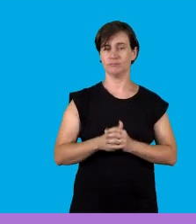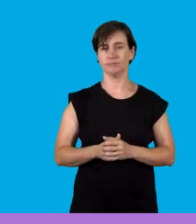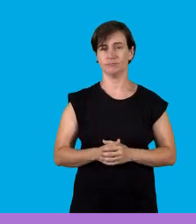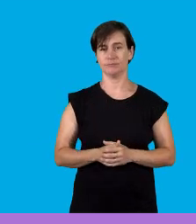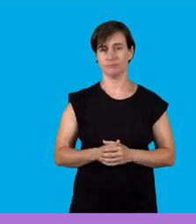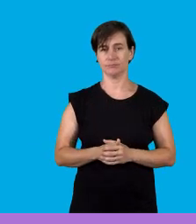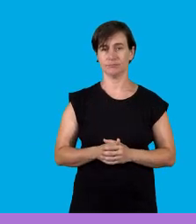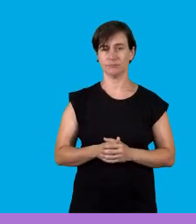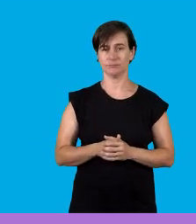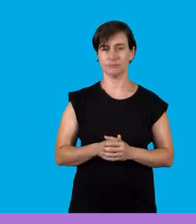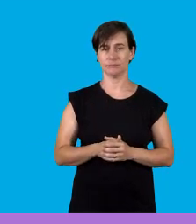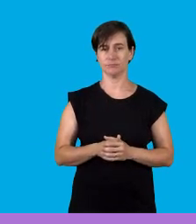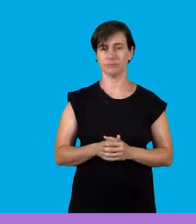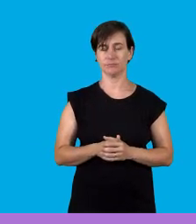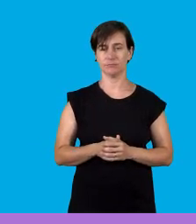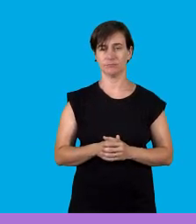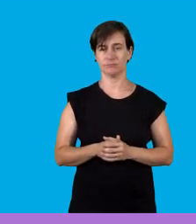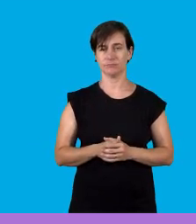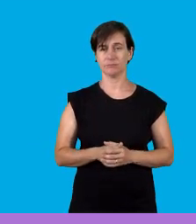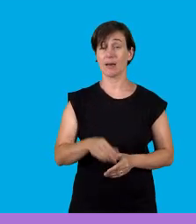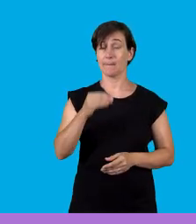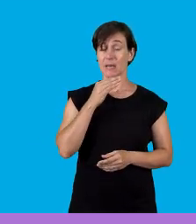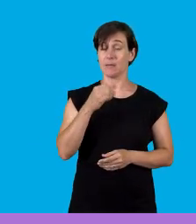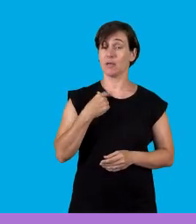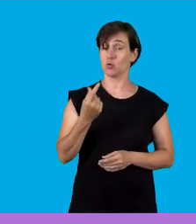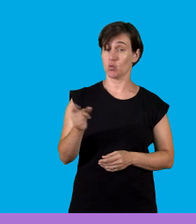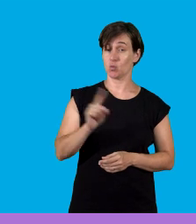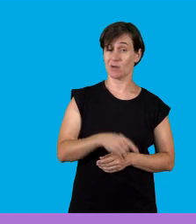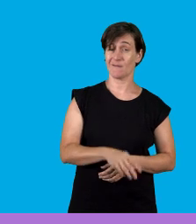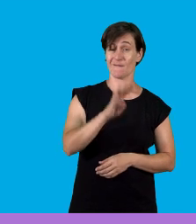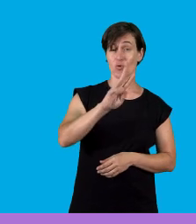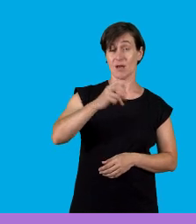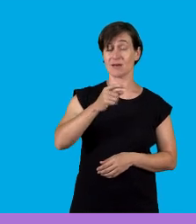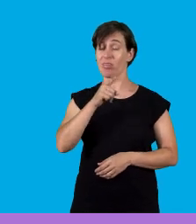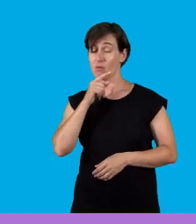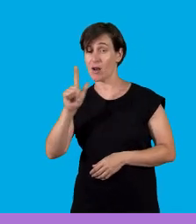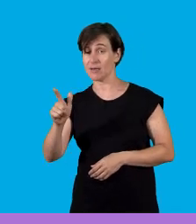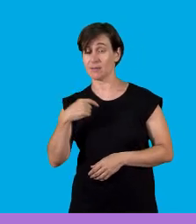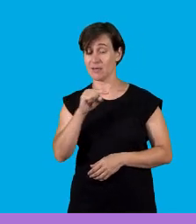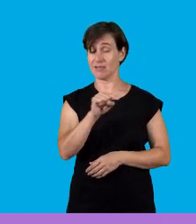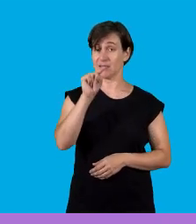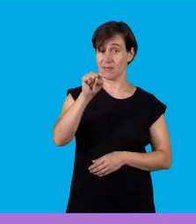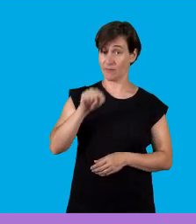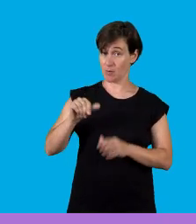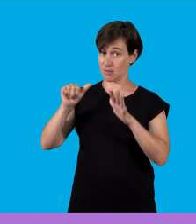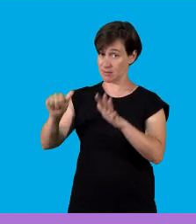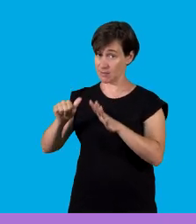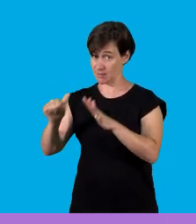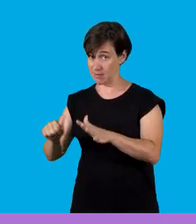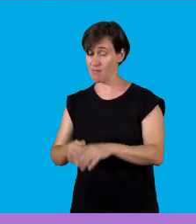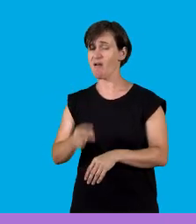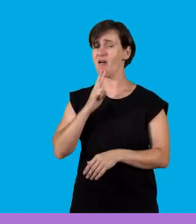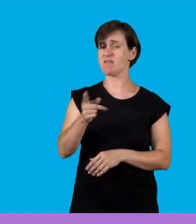to pump 16 liters of water into this borehole. So therefore, I took the 480,000 liters, I divided by 16